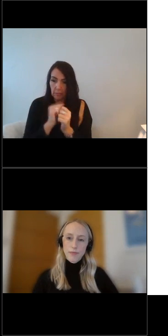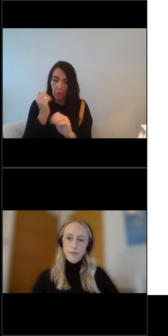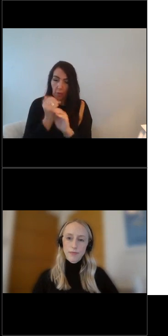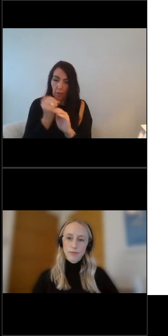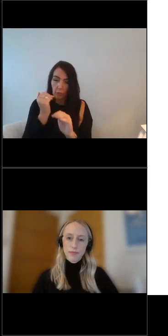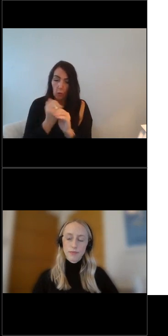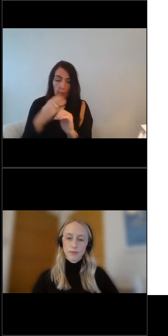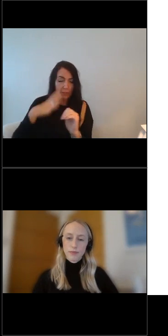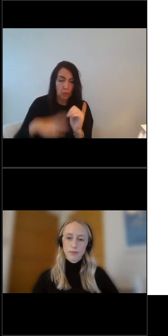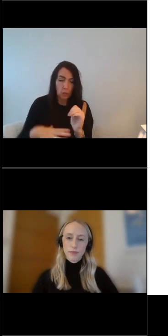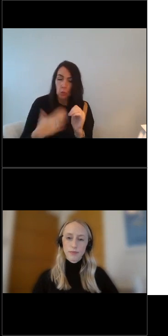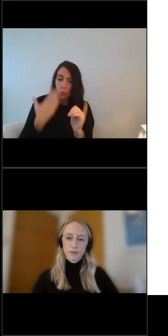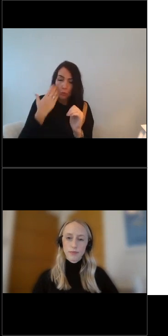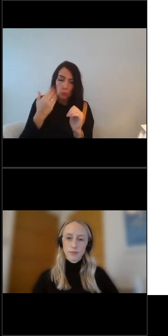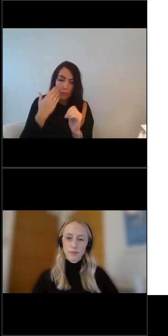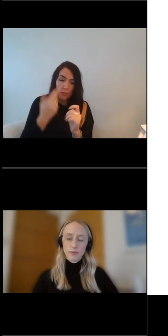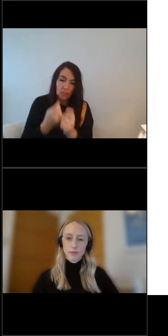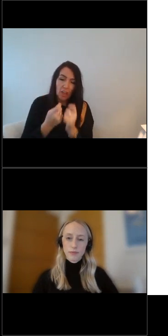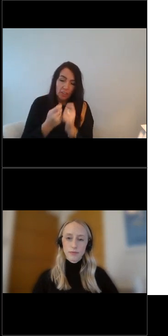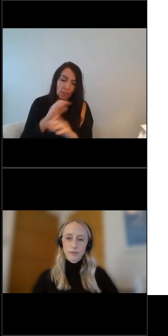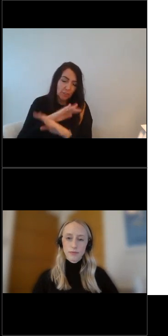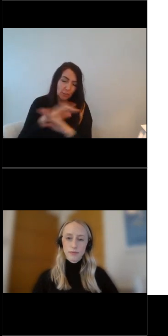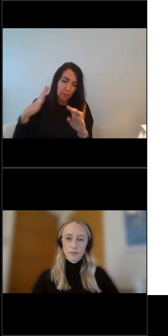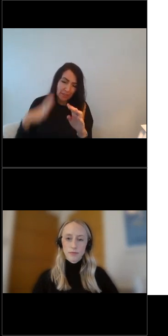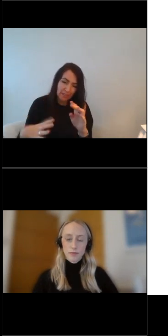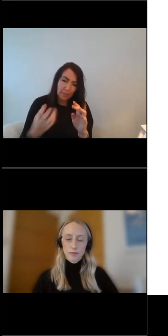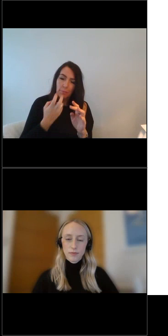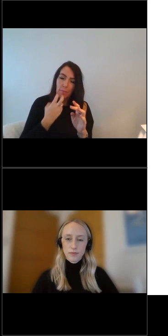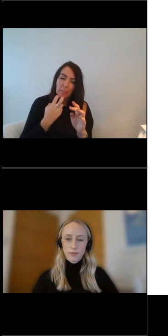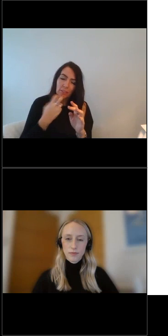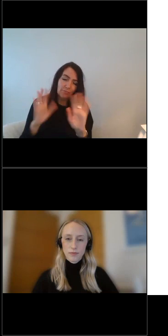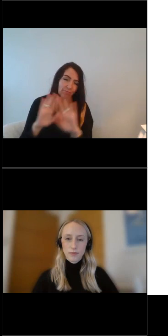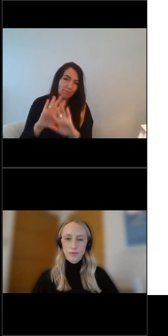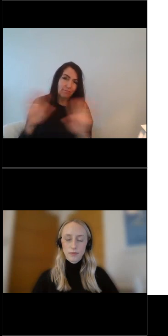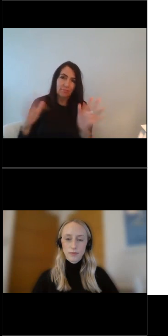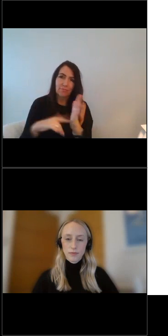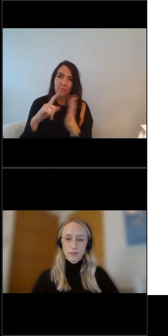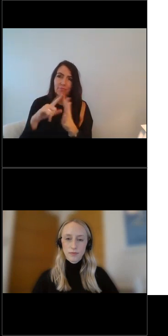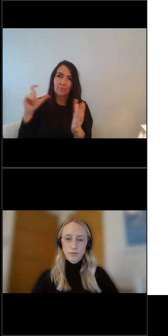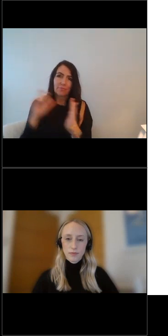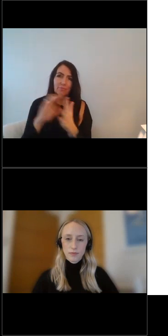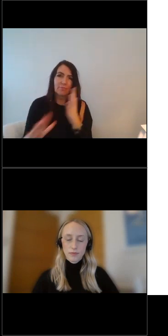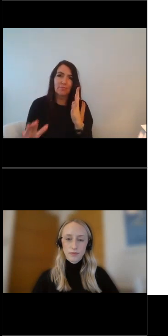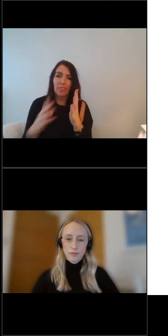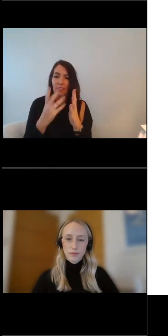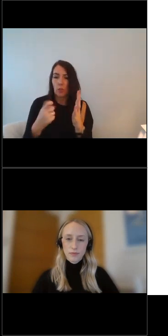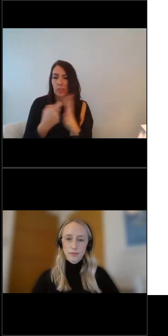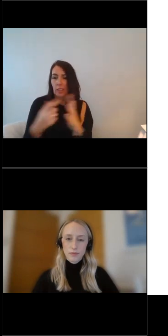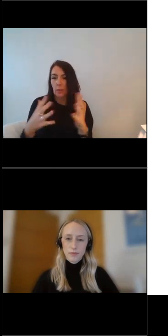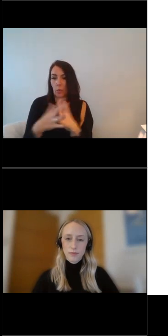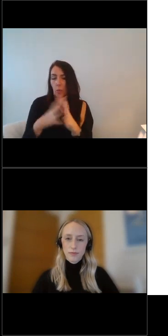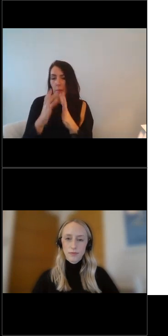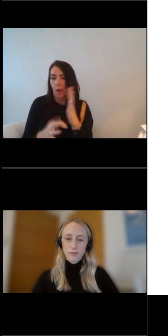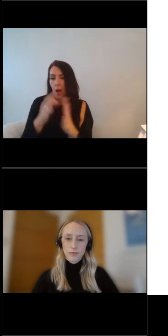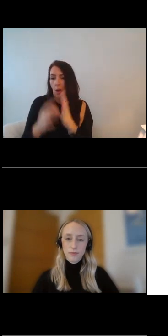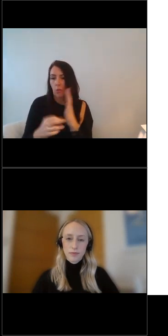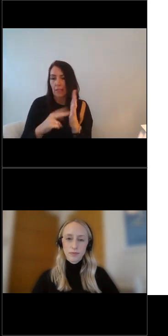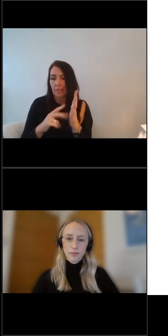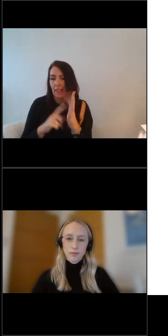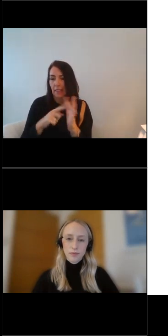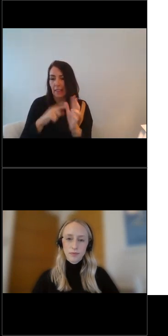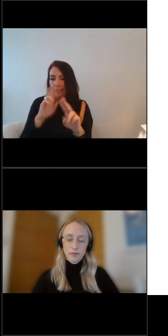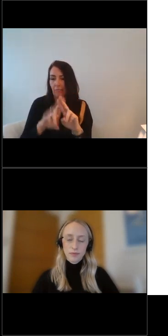the latest charging speeds and the latest battery tech, and actually a 40 kilowatt hour Nissan Leaf will do for